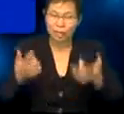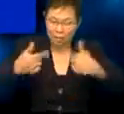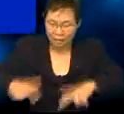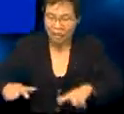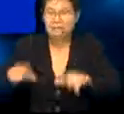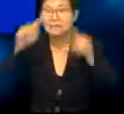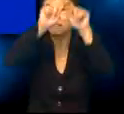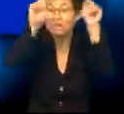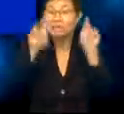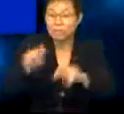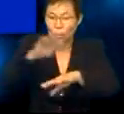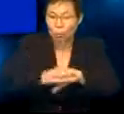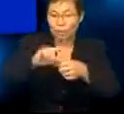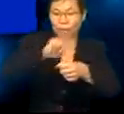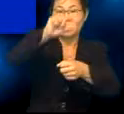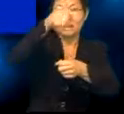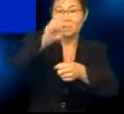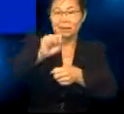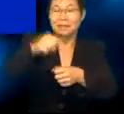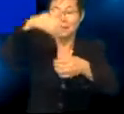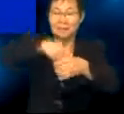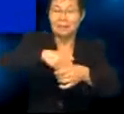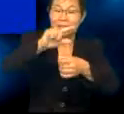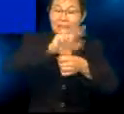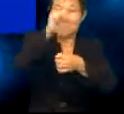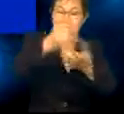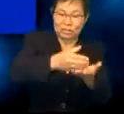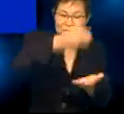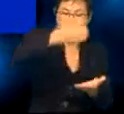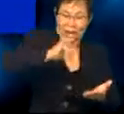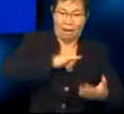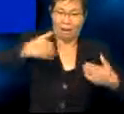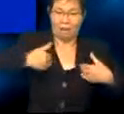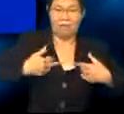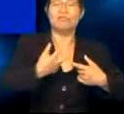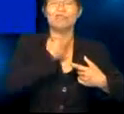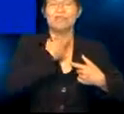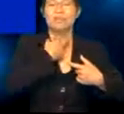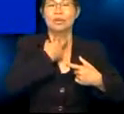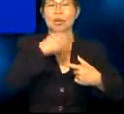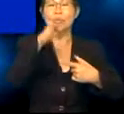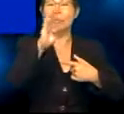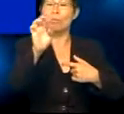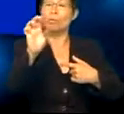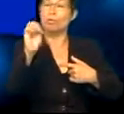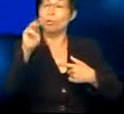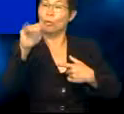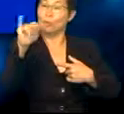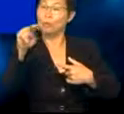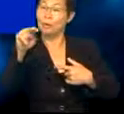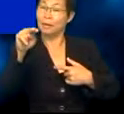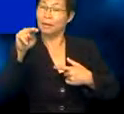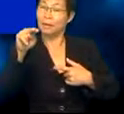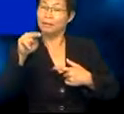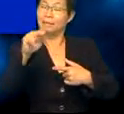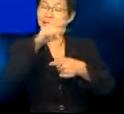Now, let's test on gas. In this gas jar, I have trapped bromine gas.